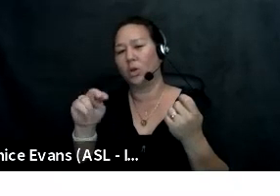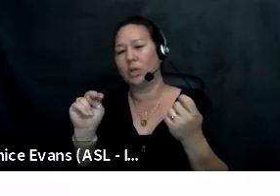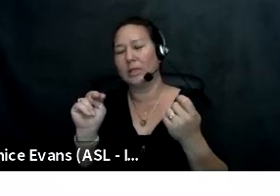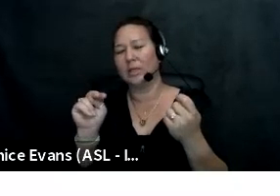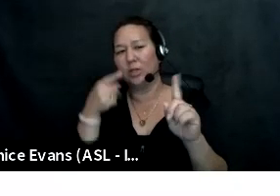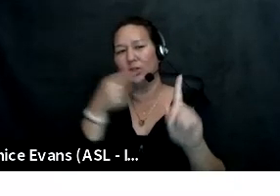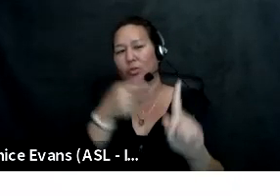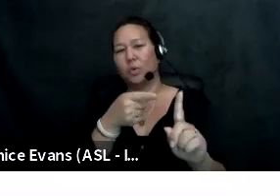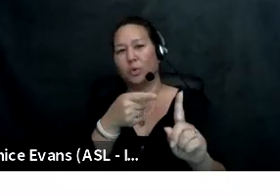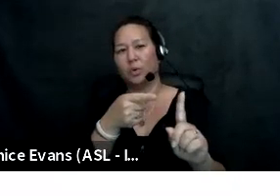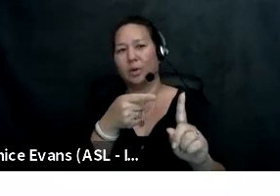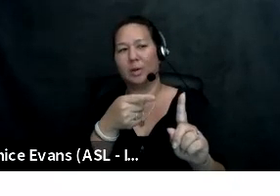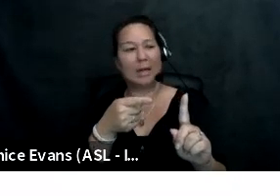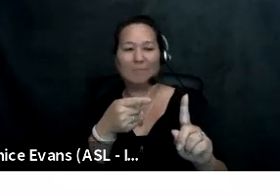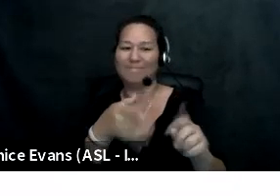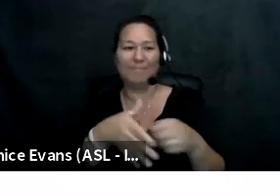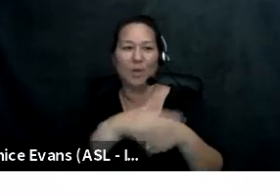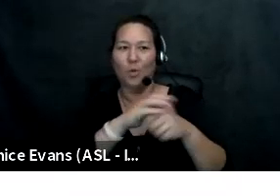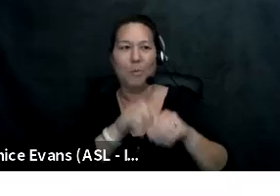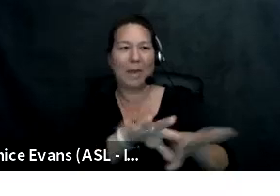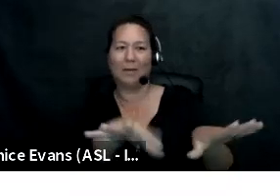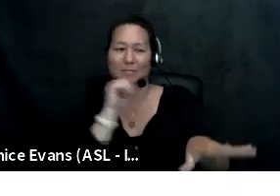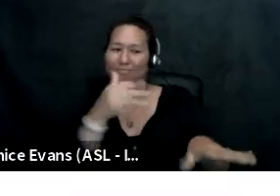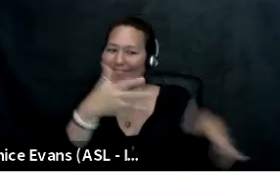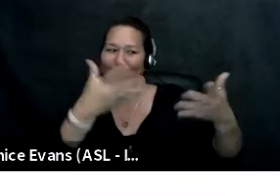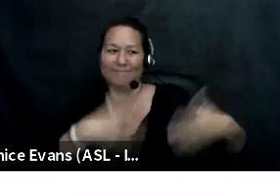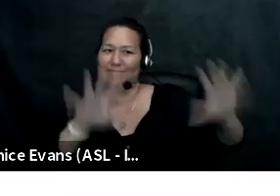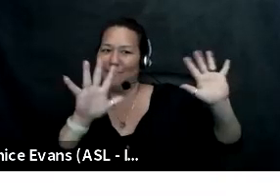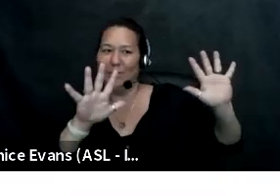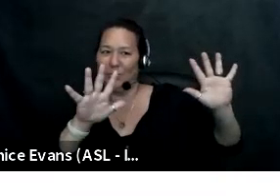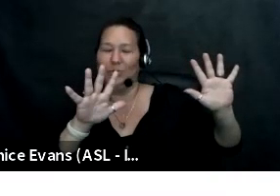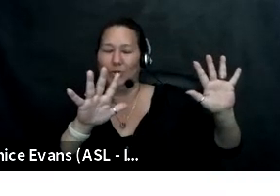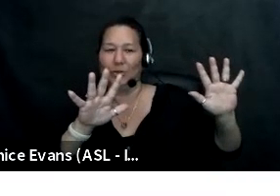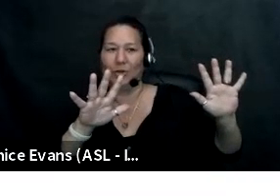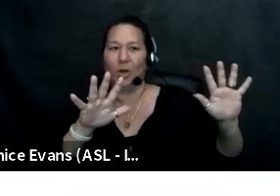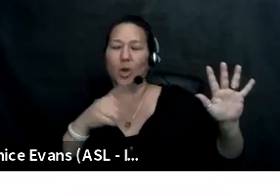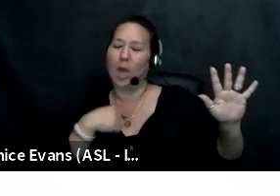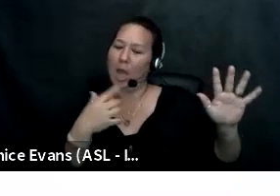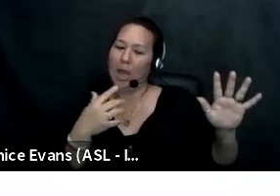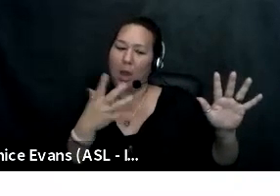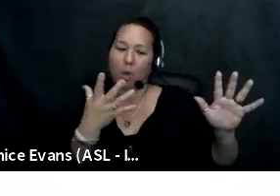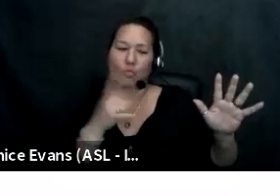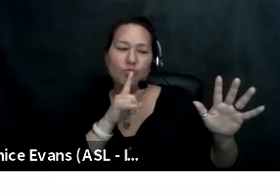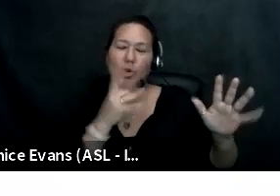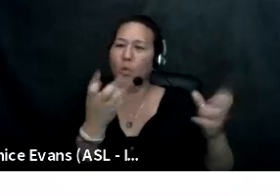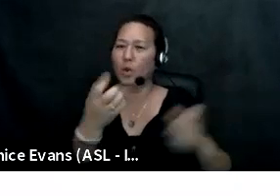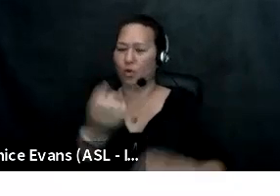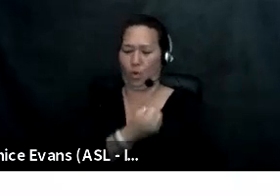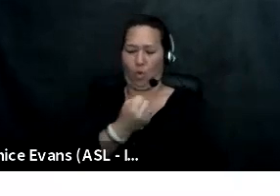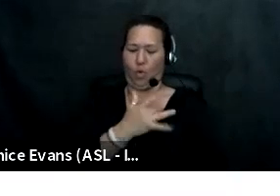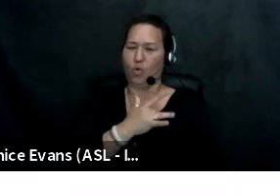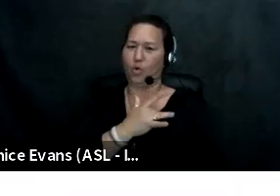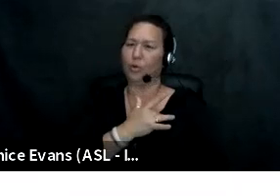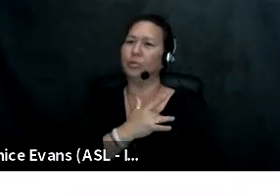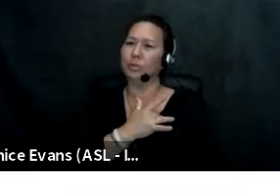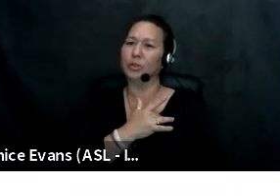the pandemic is not over, I invite all of us to hold in our hearts the people who